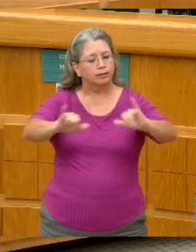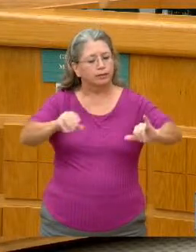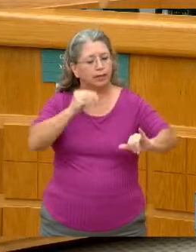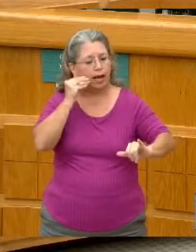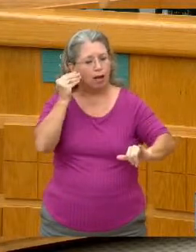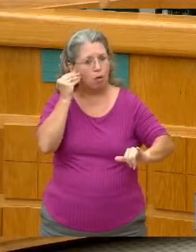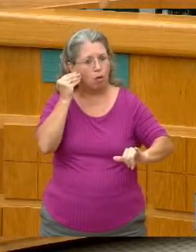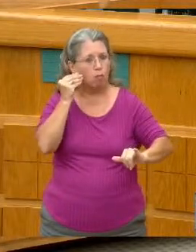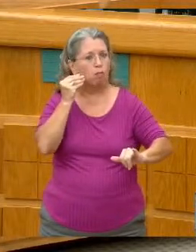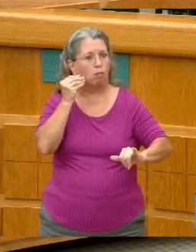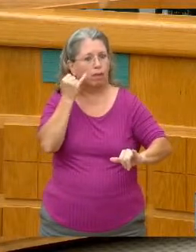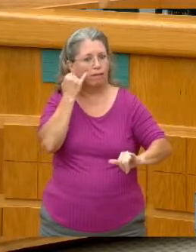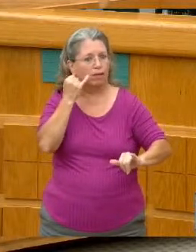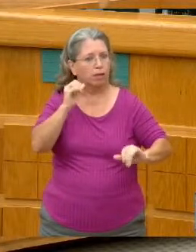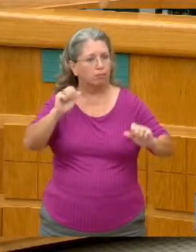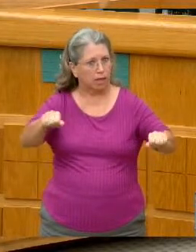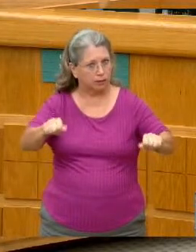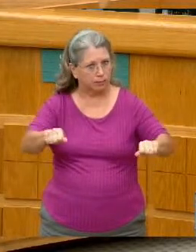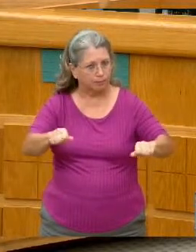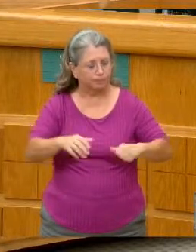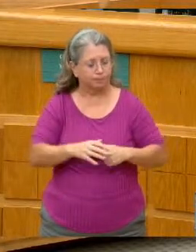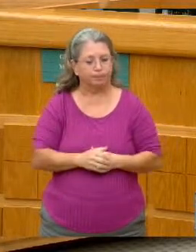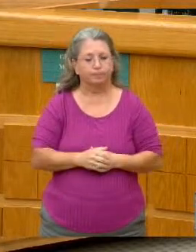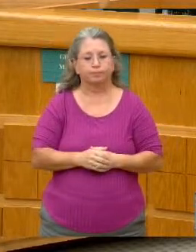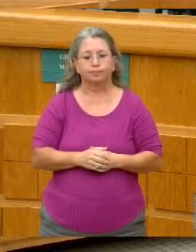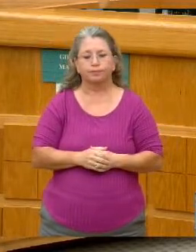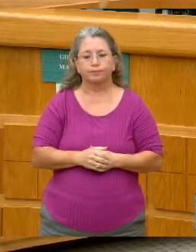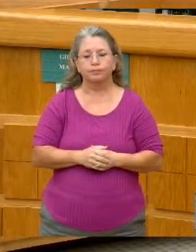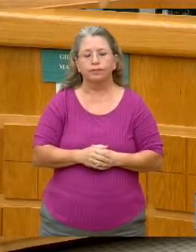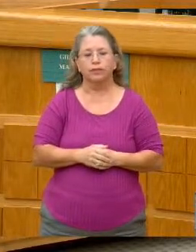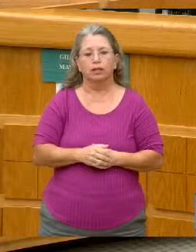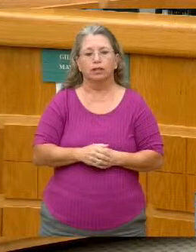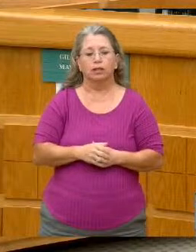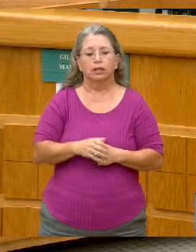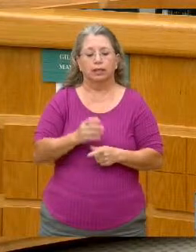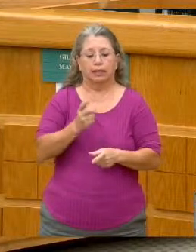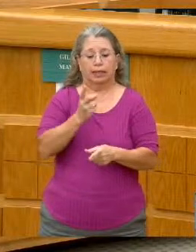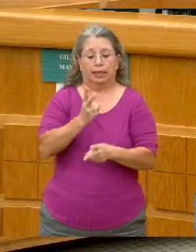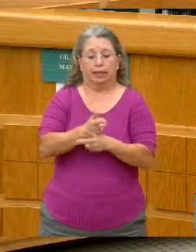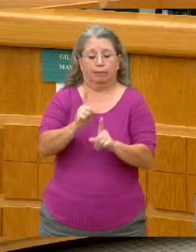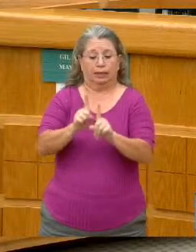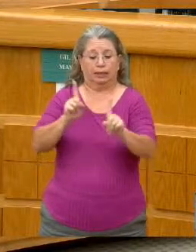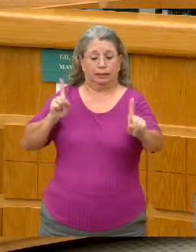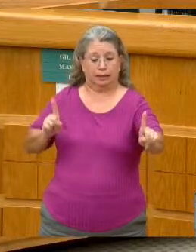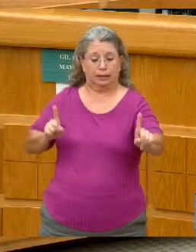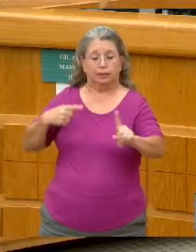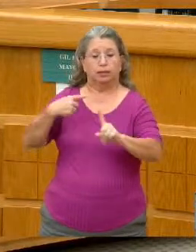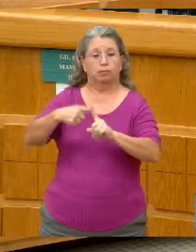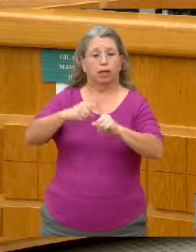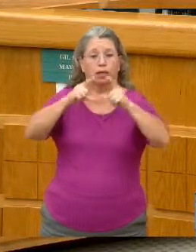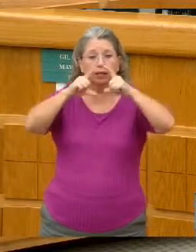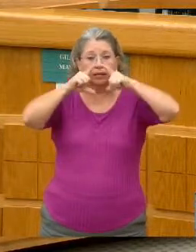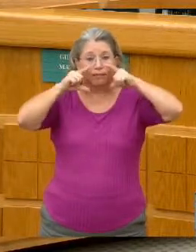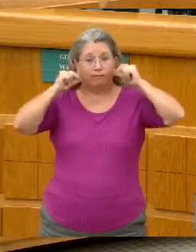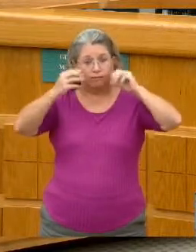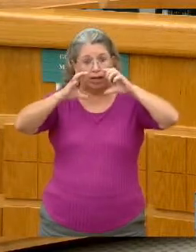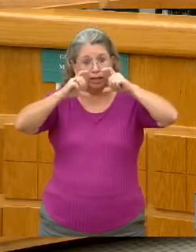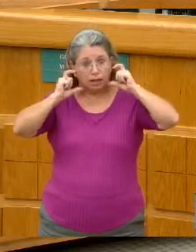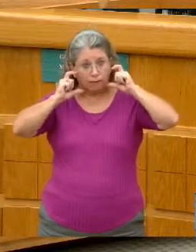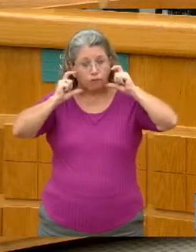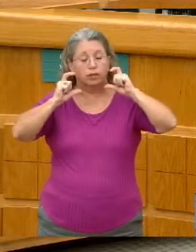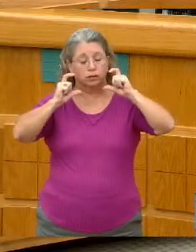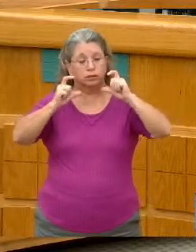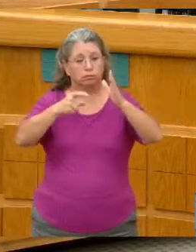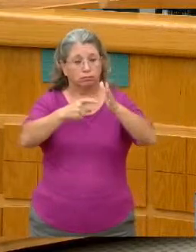you should. Social distancing and face coverings are now mandatory. You're supposed to self-isolate when you're